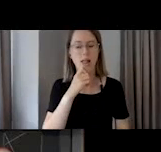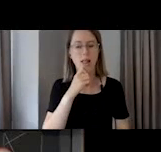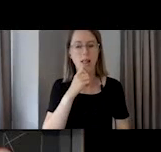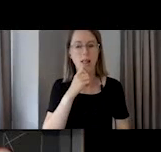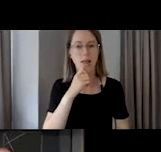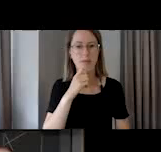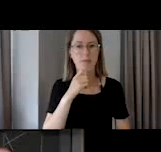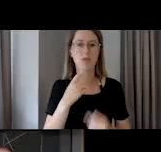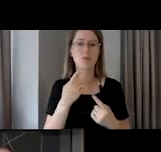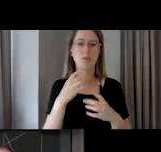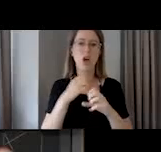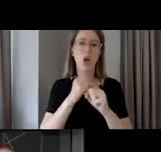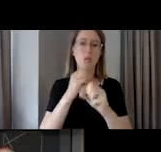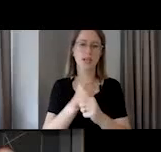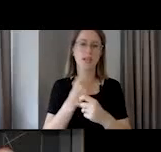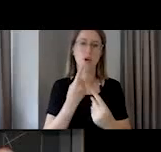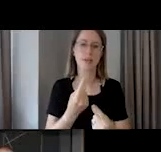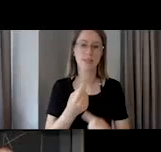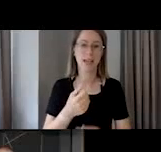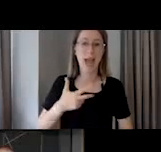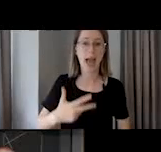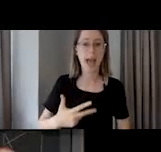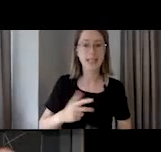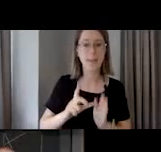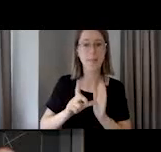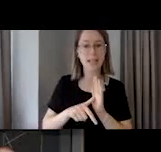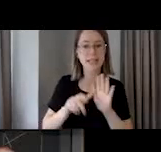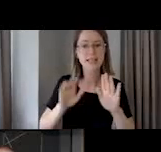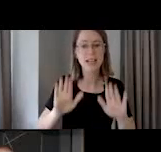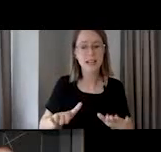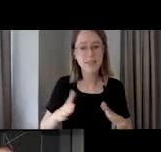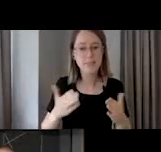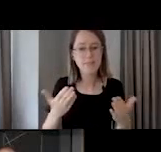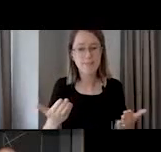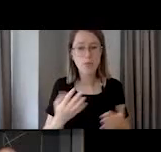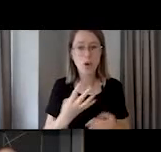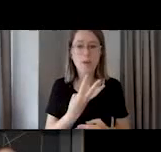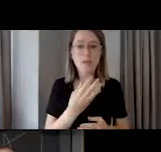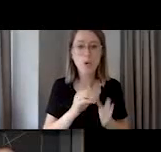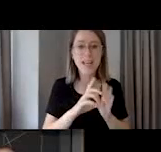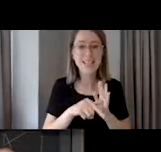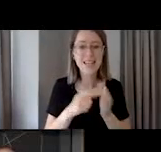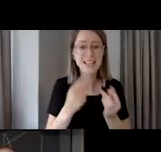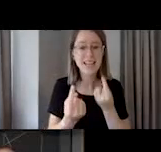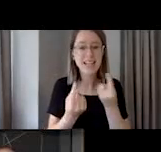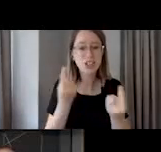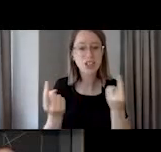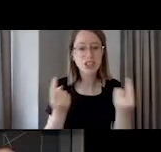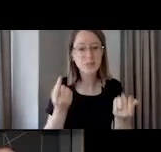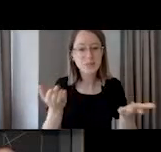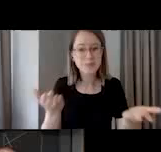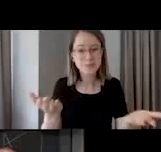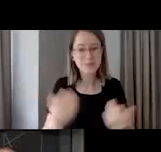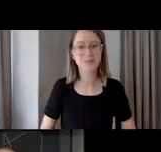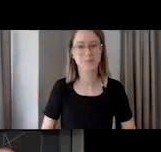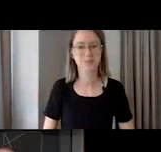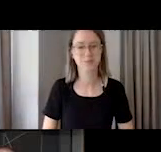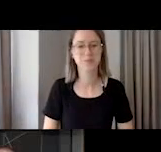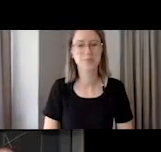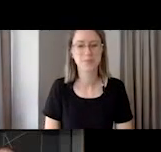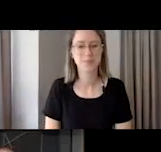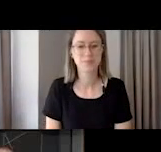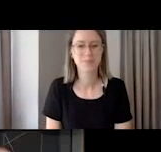remarks. We have now 8 minutes, so maybe 40 seconds for each panelist to do some final